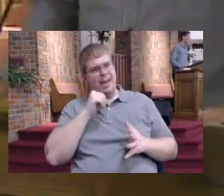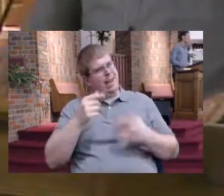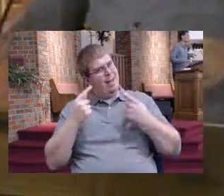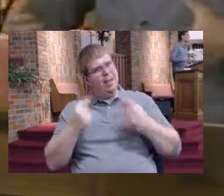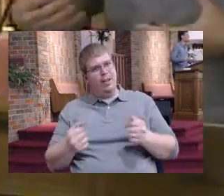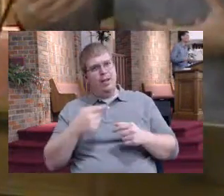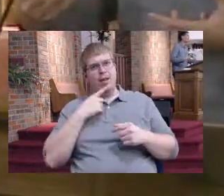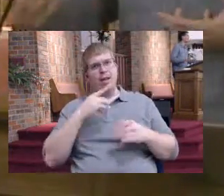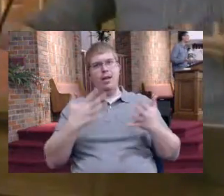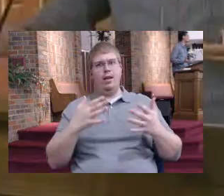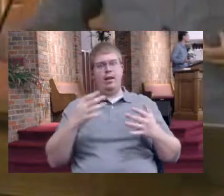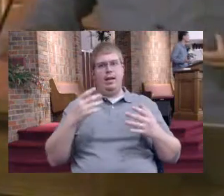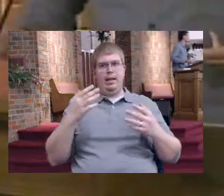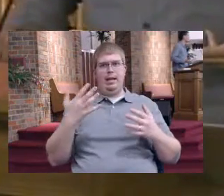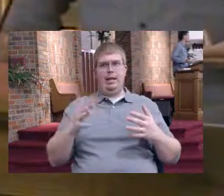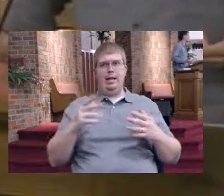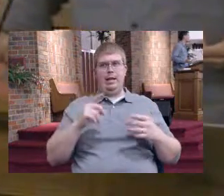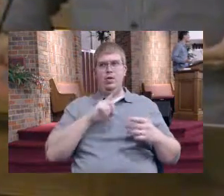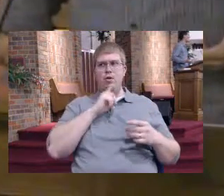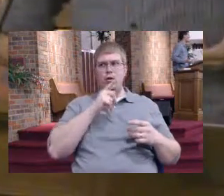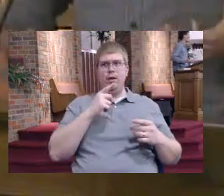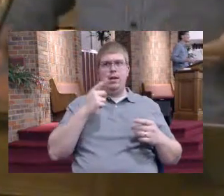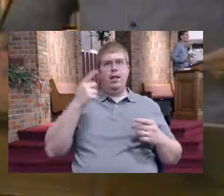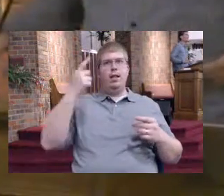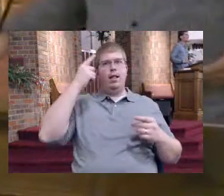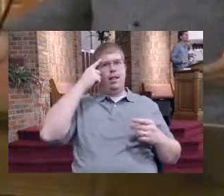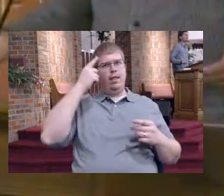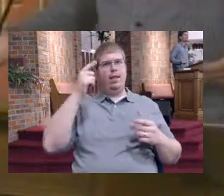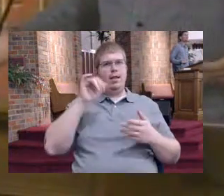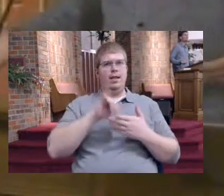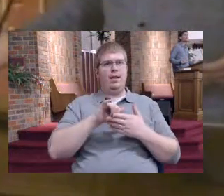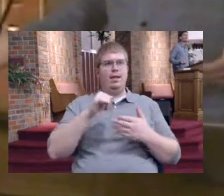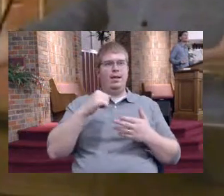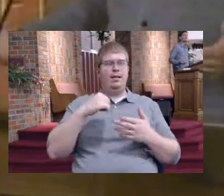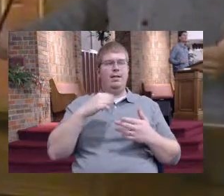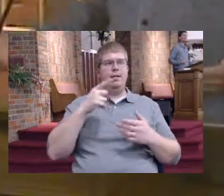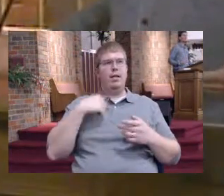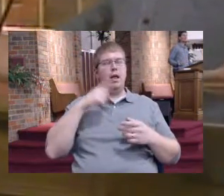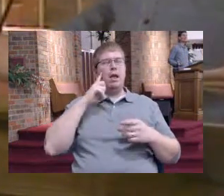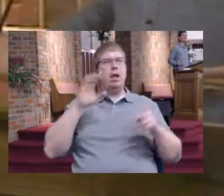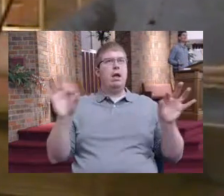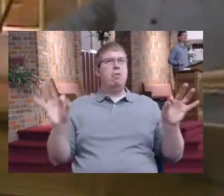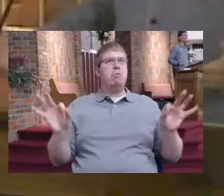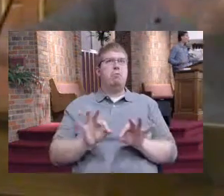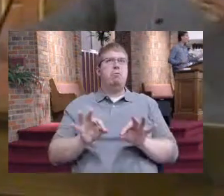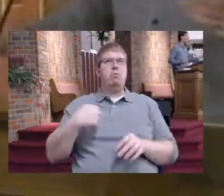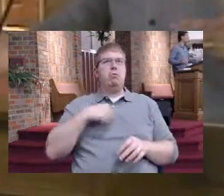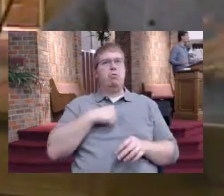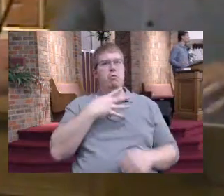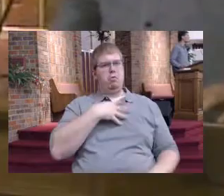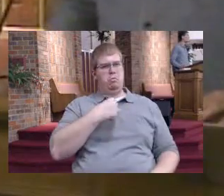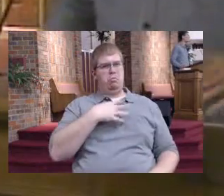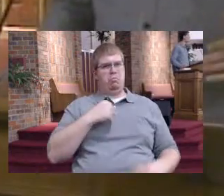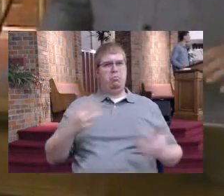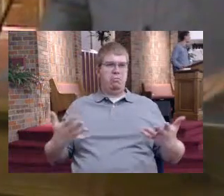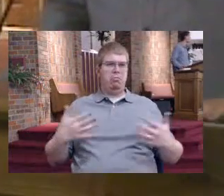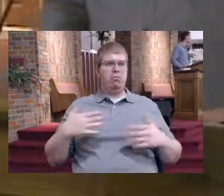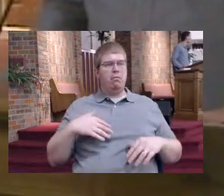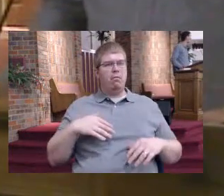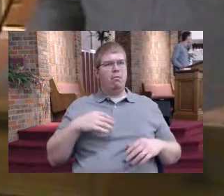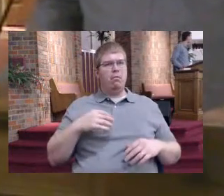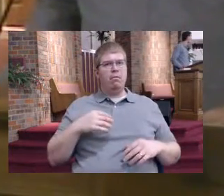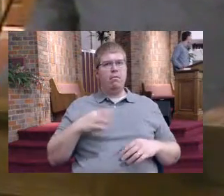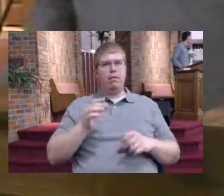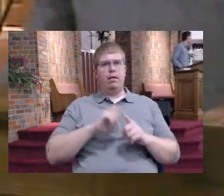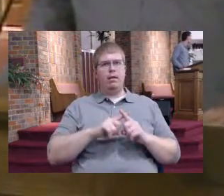think, overestimated our being white and just sort of assuming that, oh, everybody's going to want to know what these white